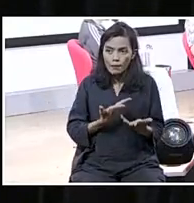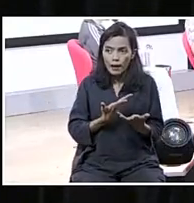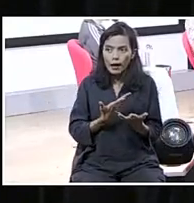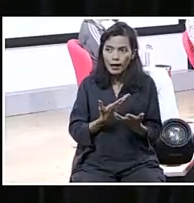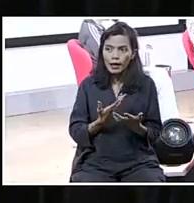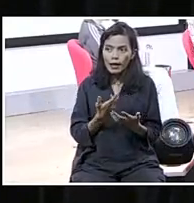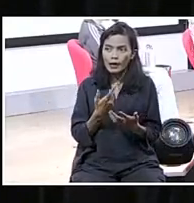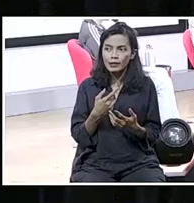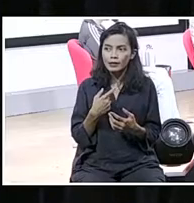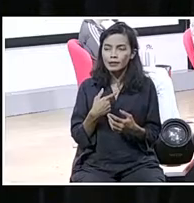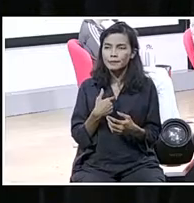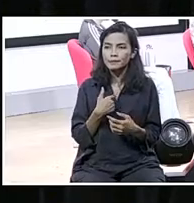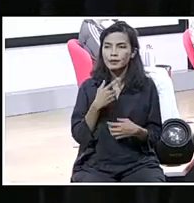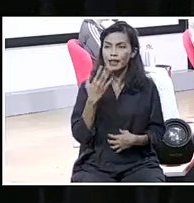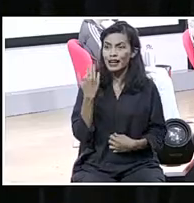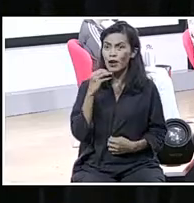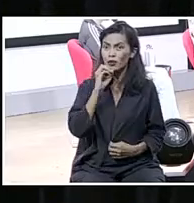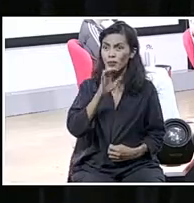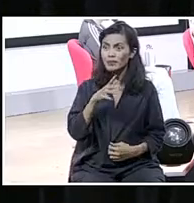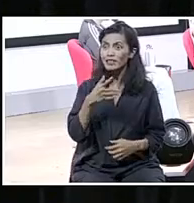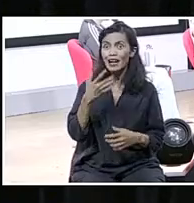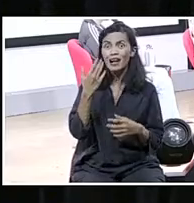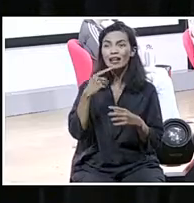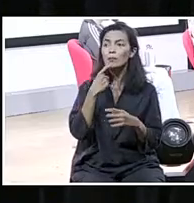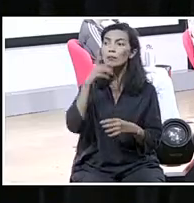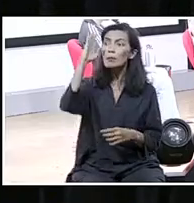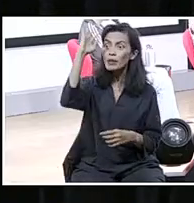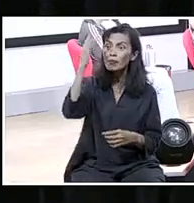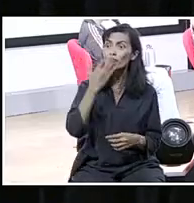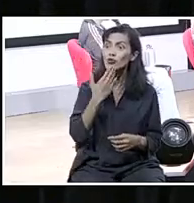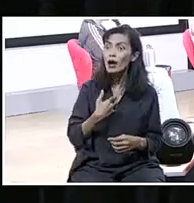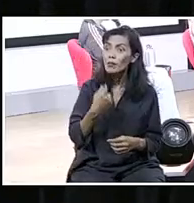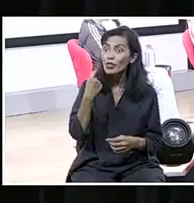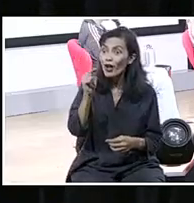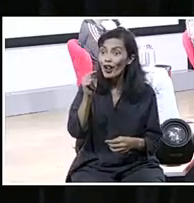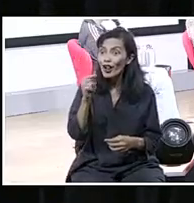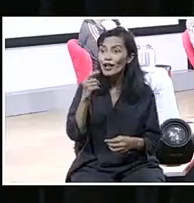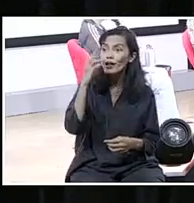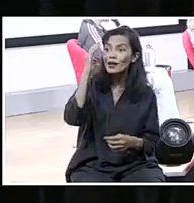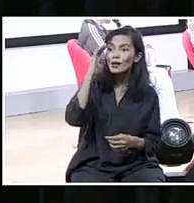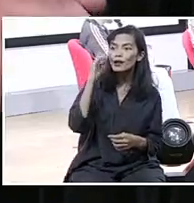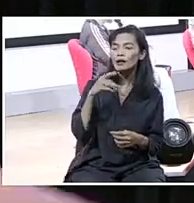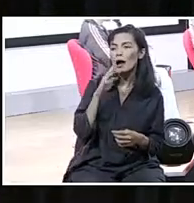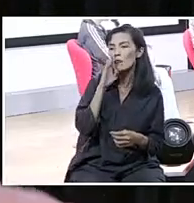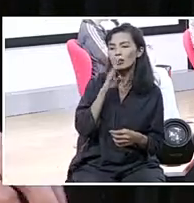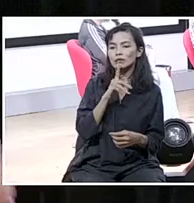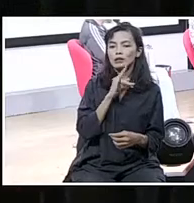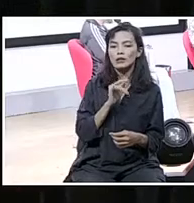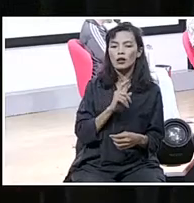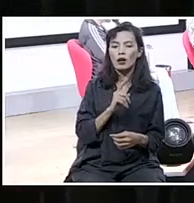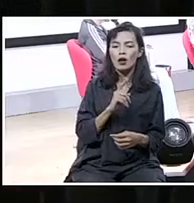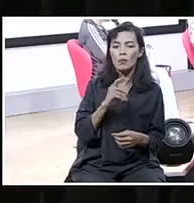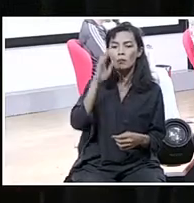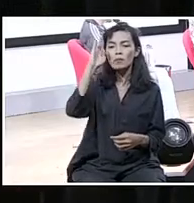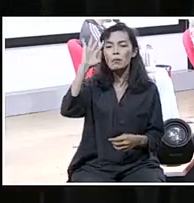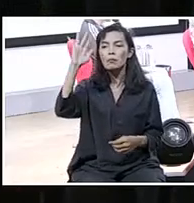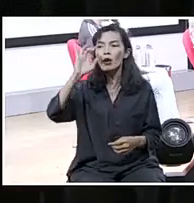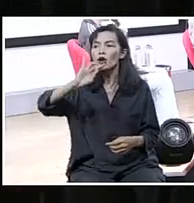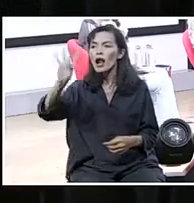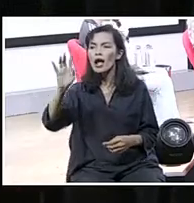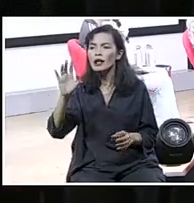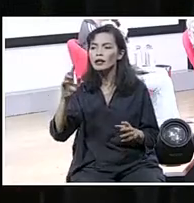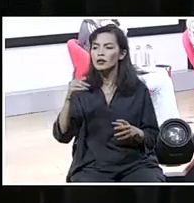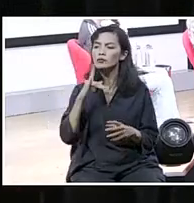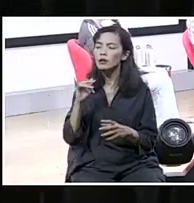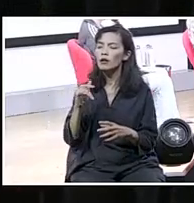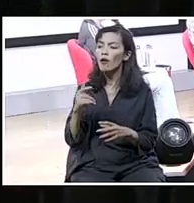when I talk about having your dream, you can't live your parents' dreams. You can't live your friends' dream. You have to live your dream,